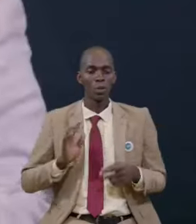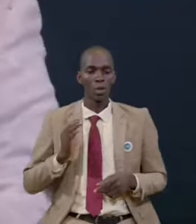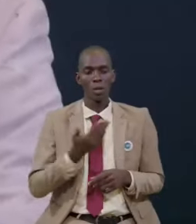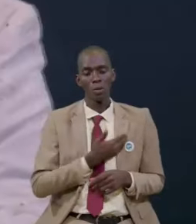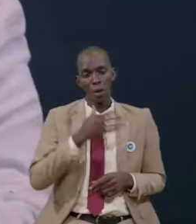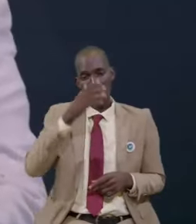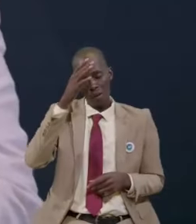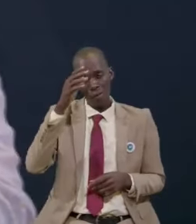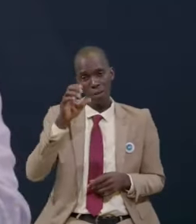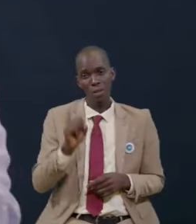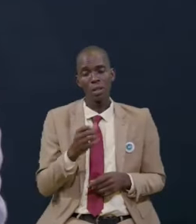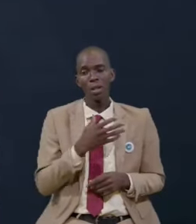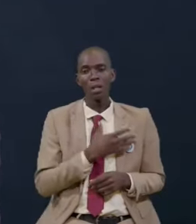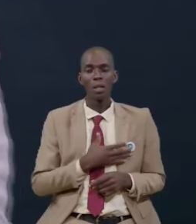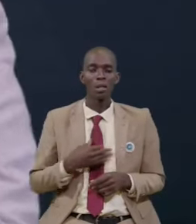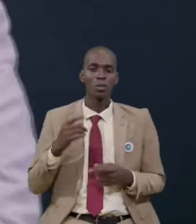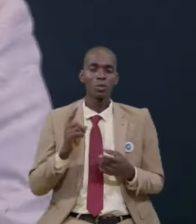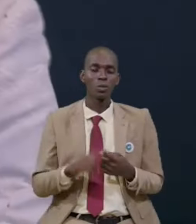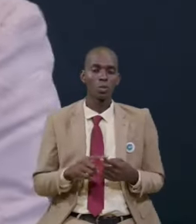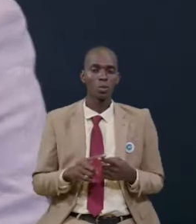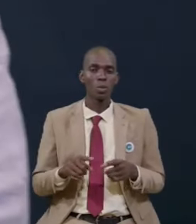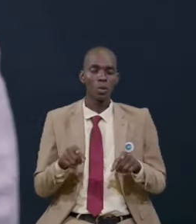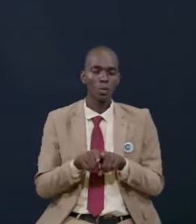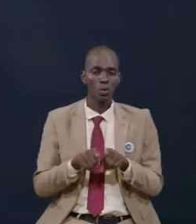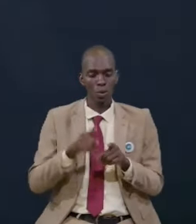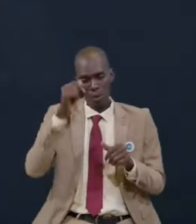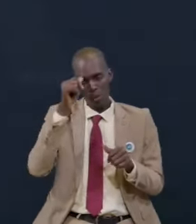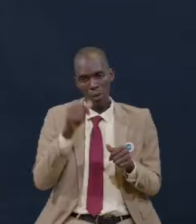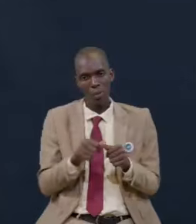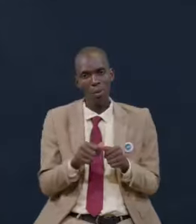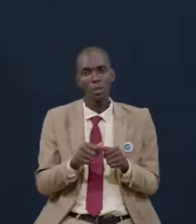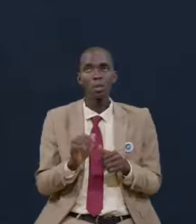and to also remember his holy